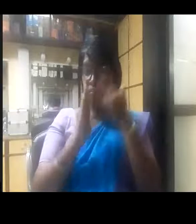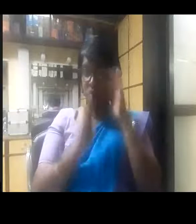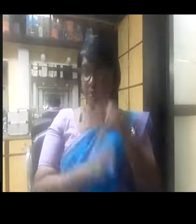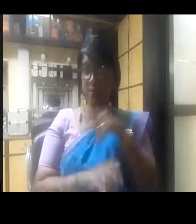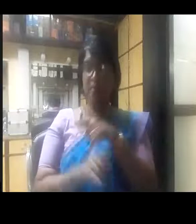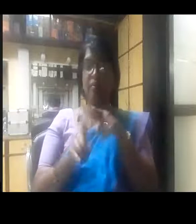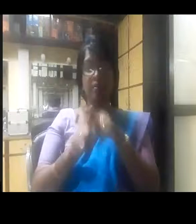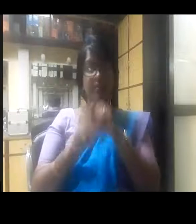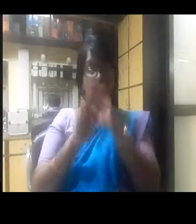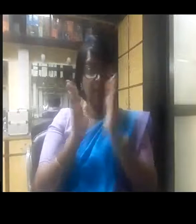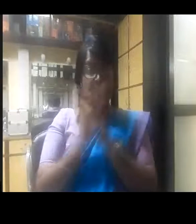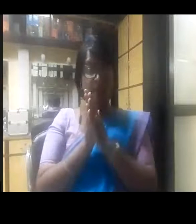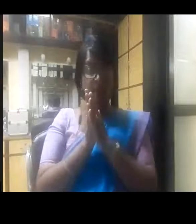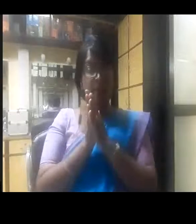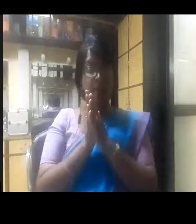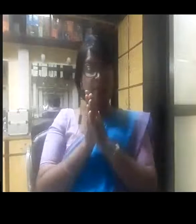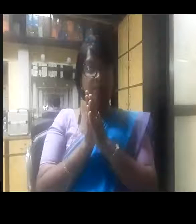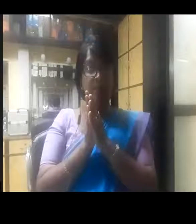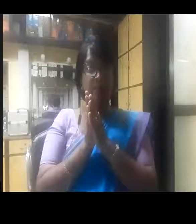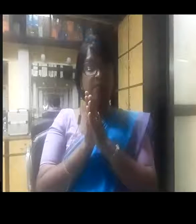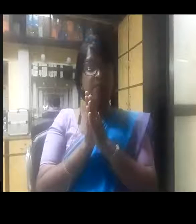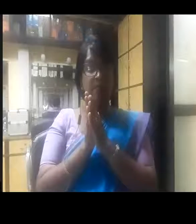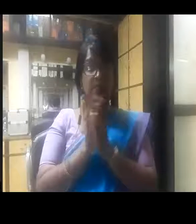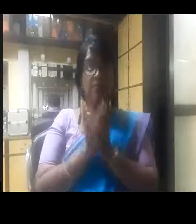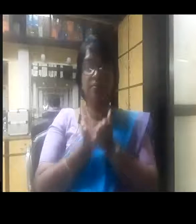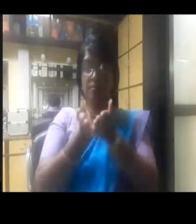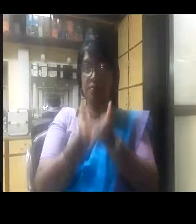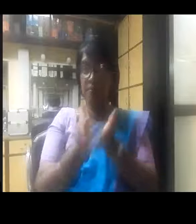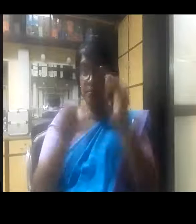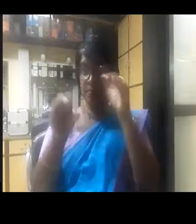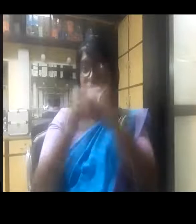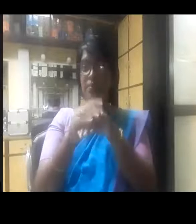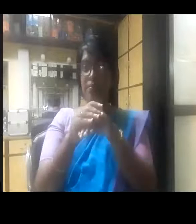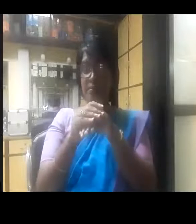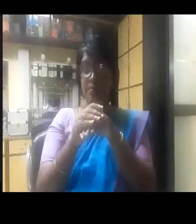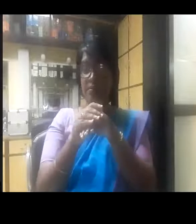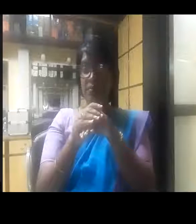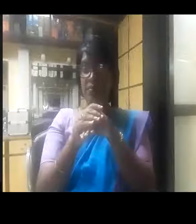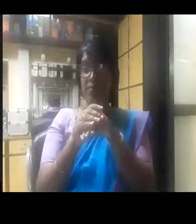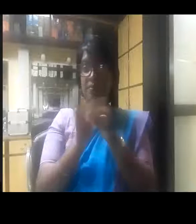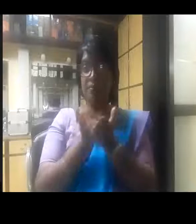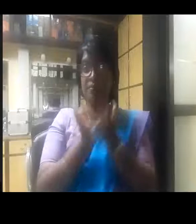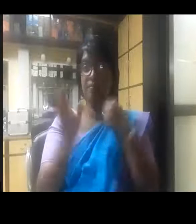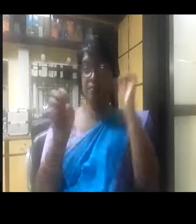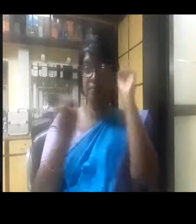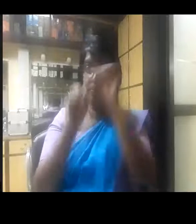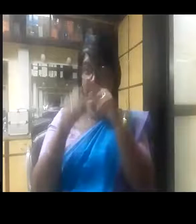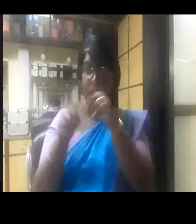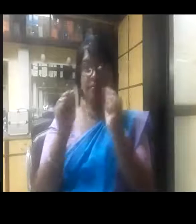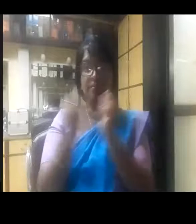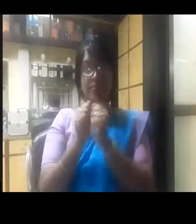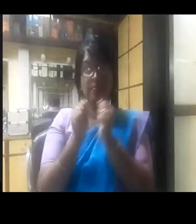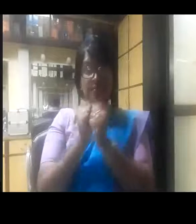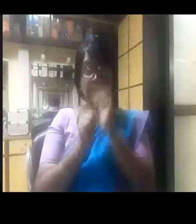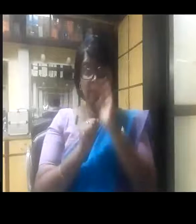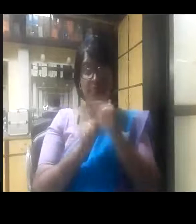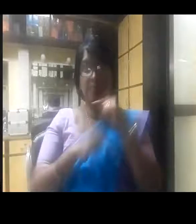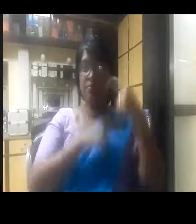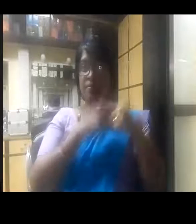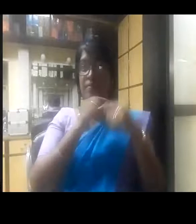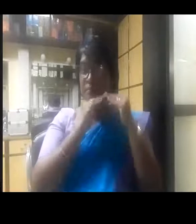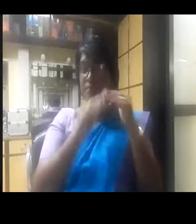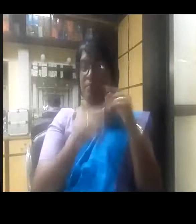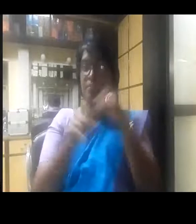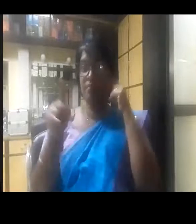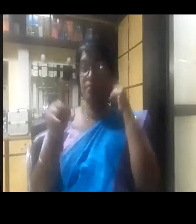maritime industry adapted this in order to reduce emissions from vessels and support sustainable development